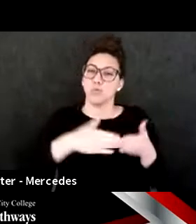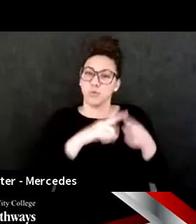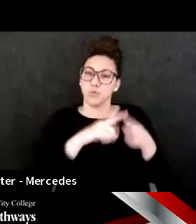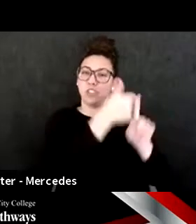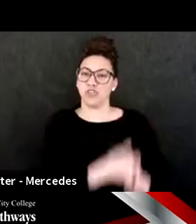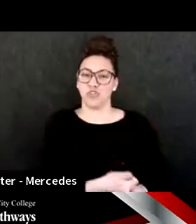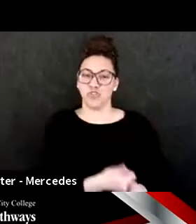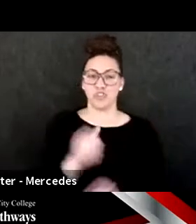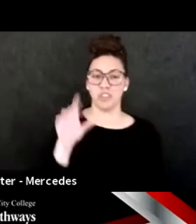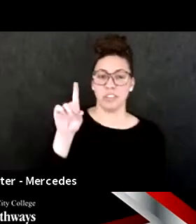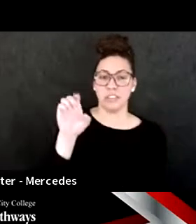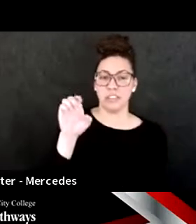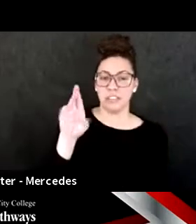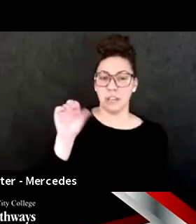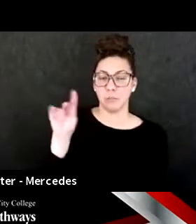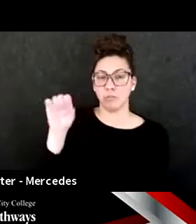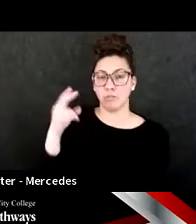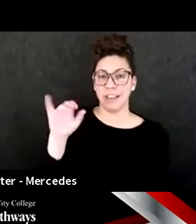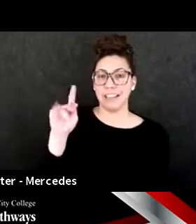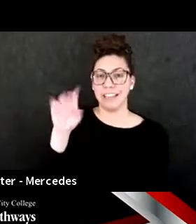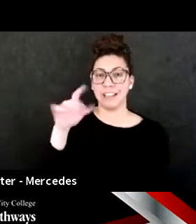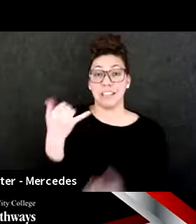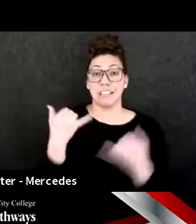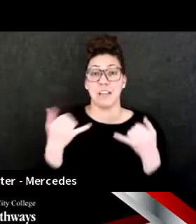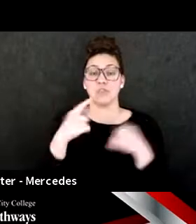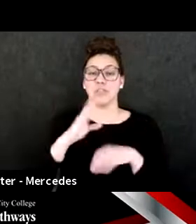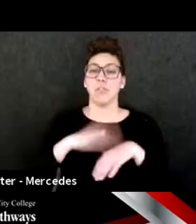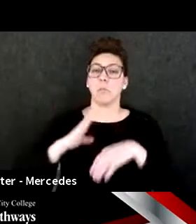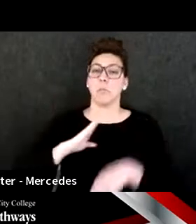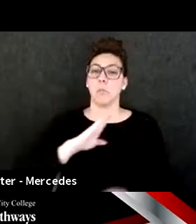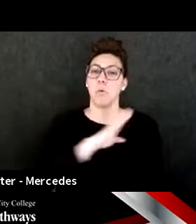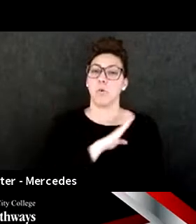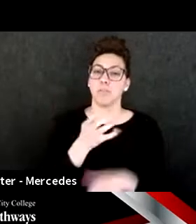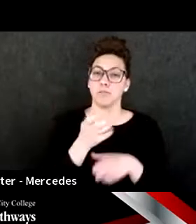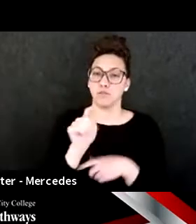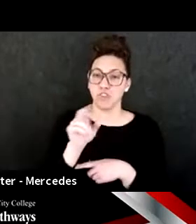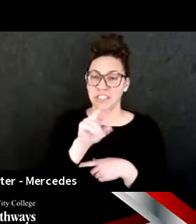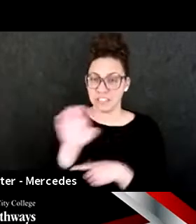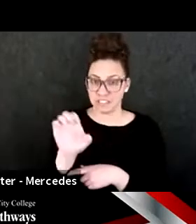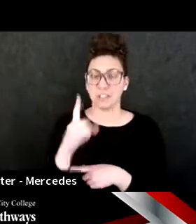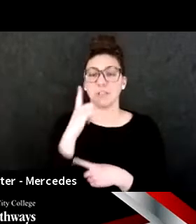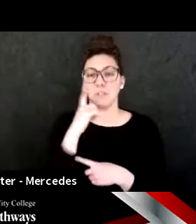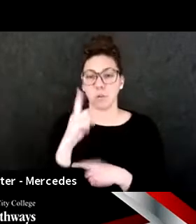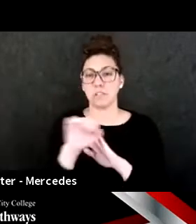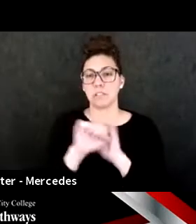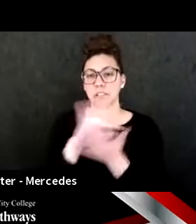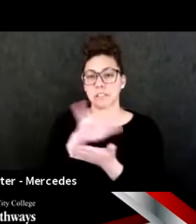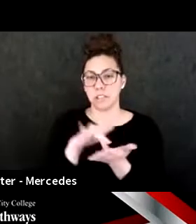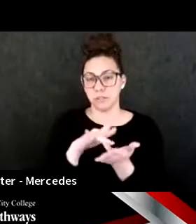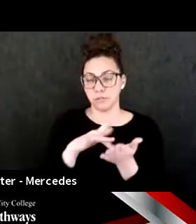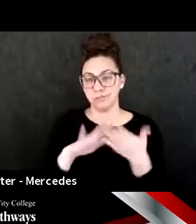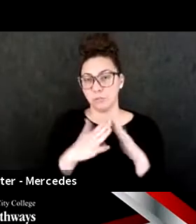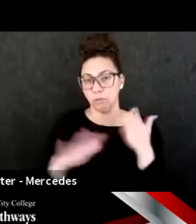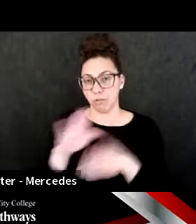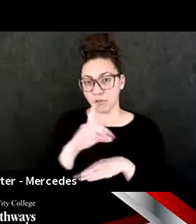So Deborah Ikeda, she currently serves as the Board of Trustees, on the Board of Trustees for the State Center Community College District.